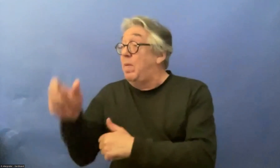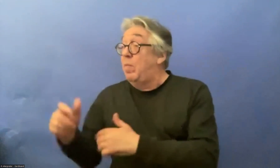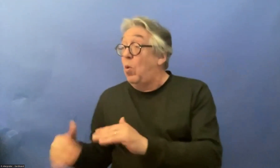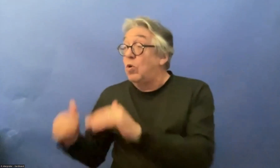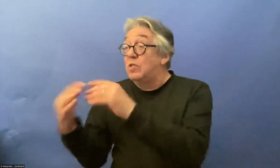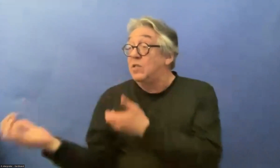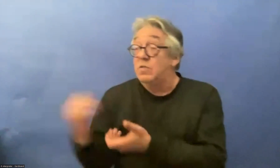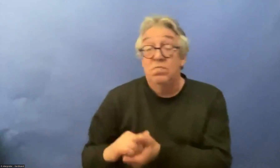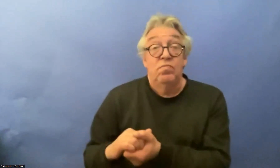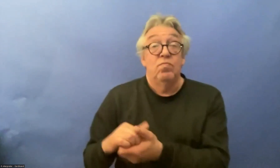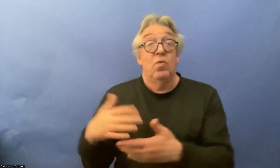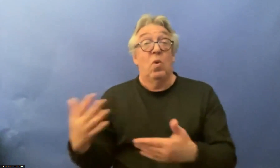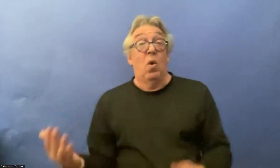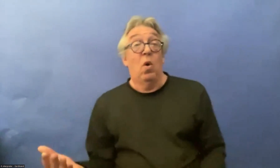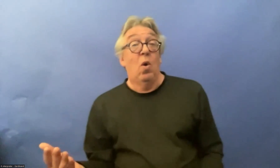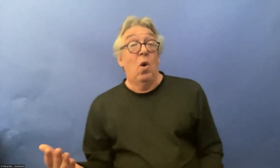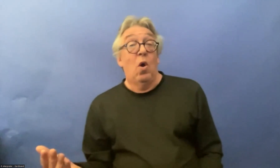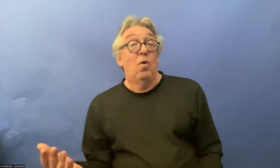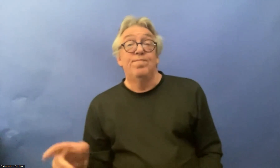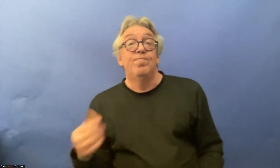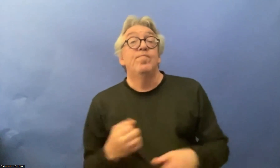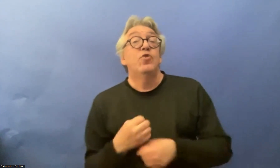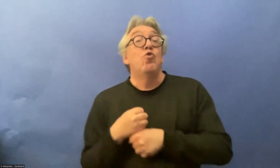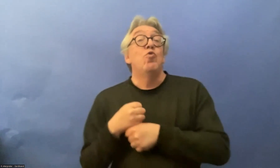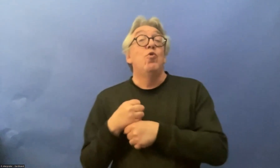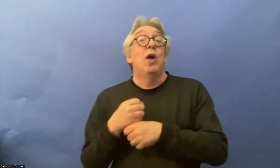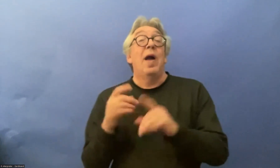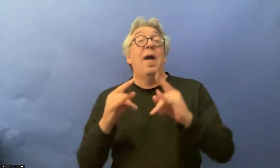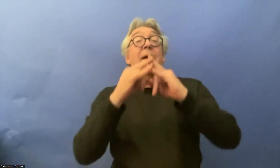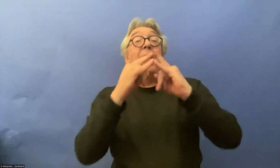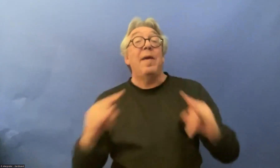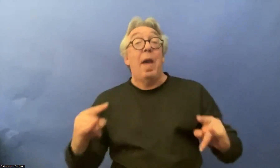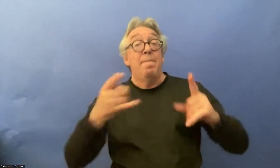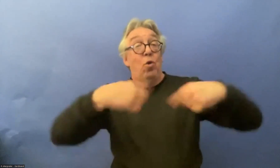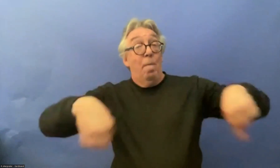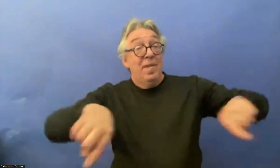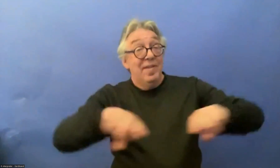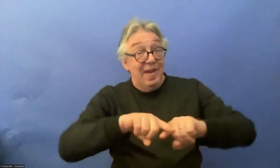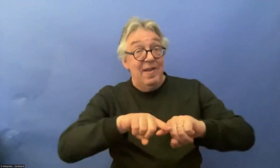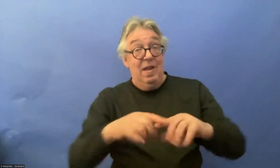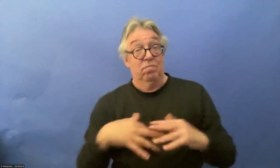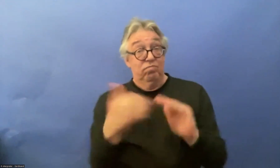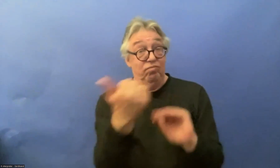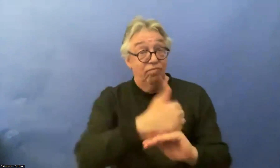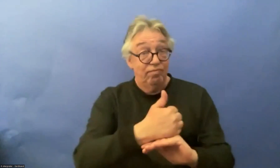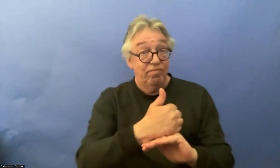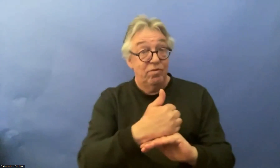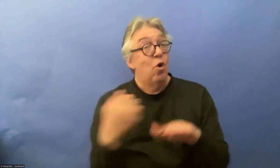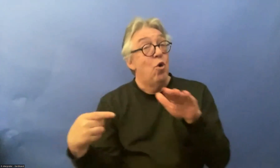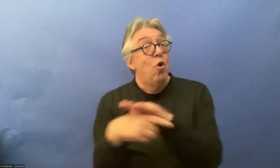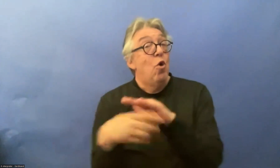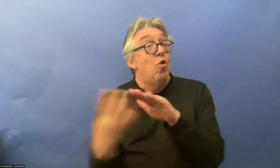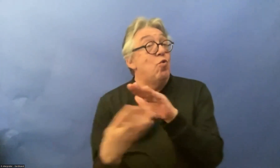with representative committees and camp committees in sites, and how to build capacities of persons